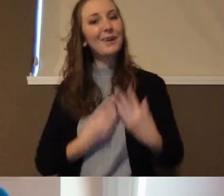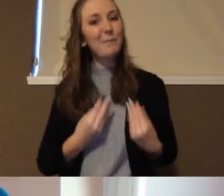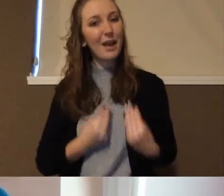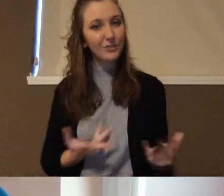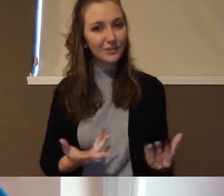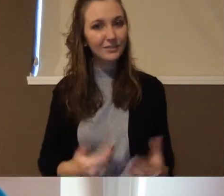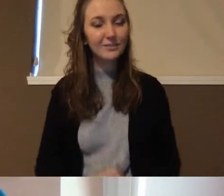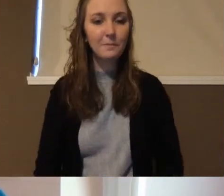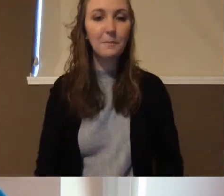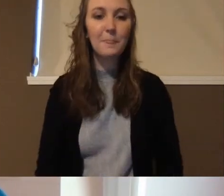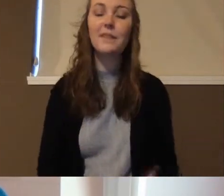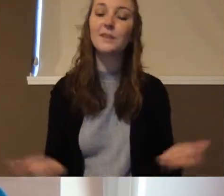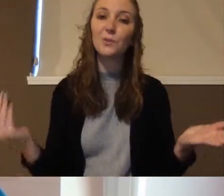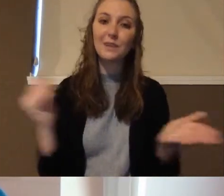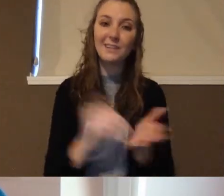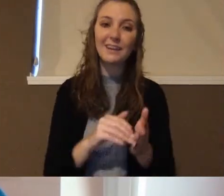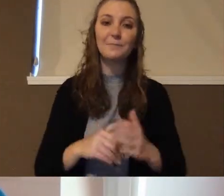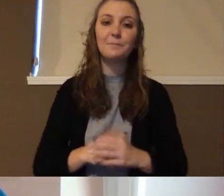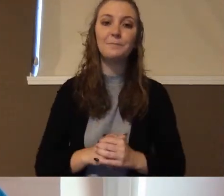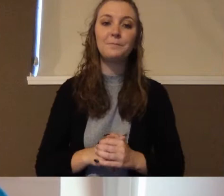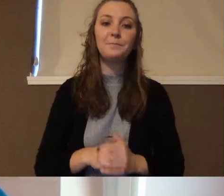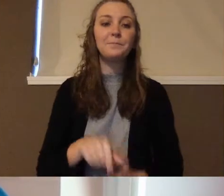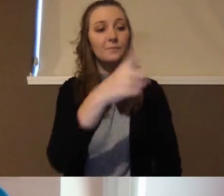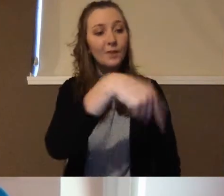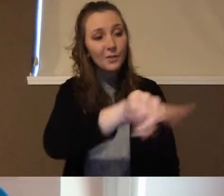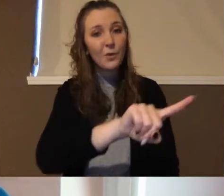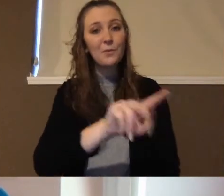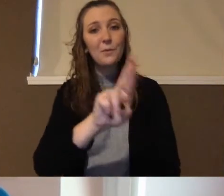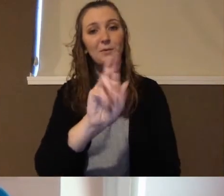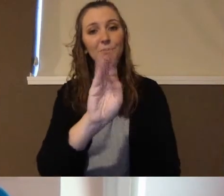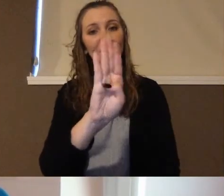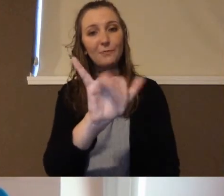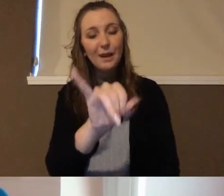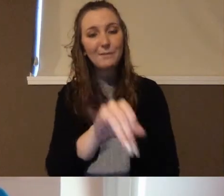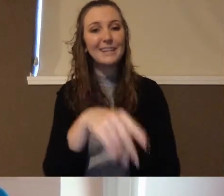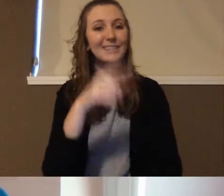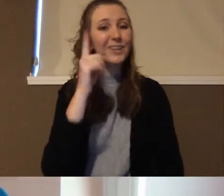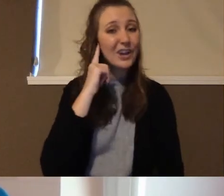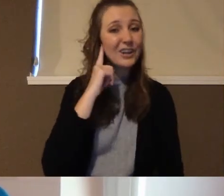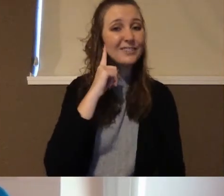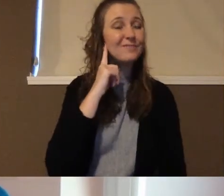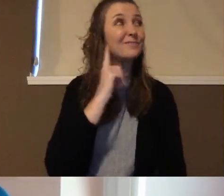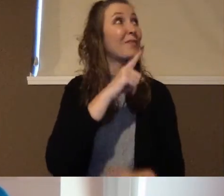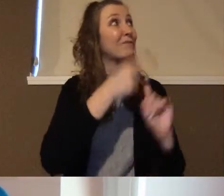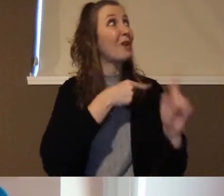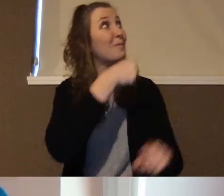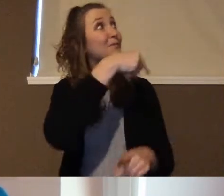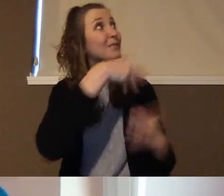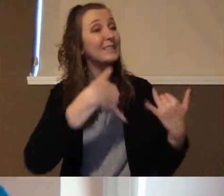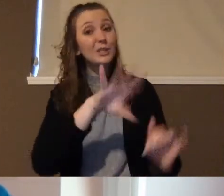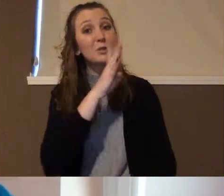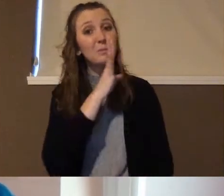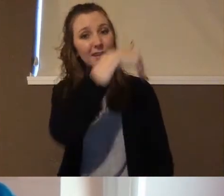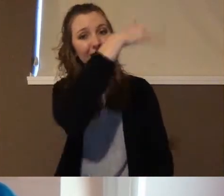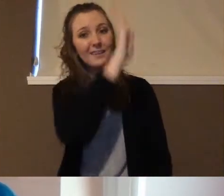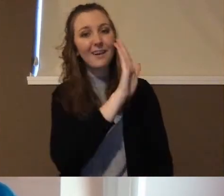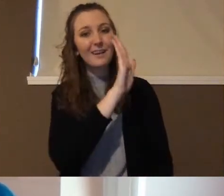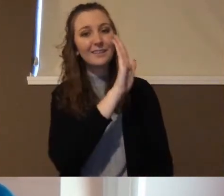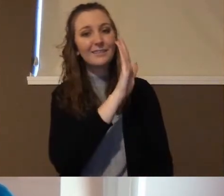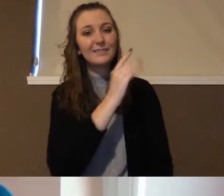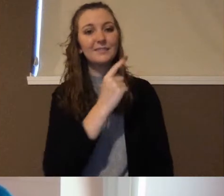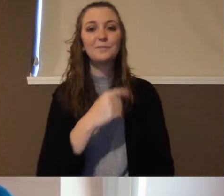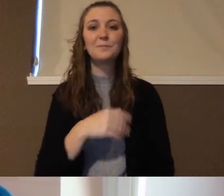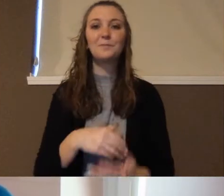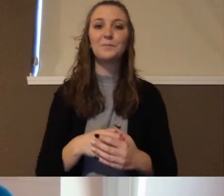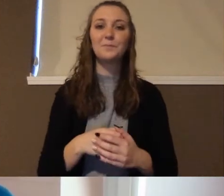those rabbis heard the still speaking God say. When you tell people what